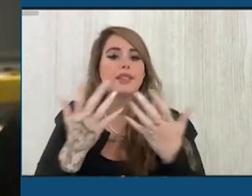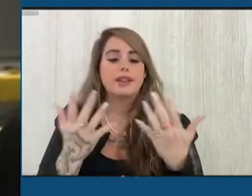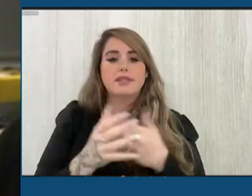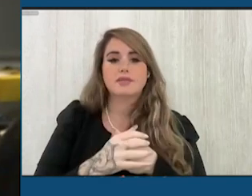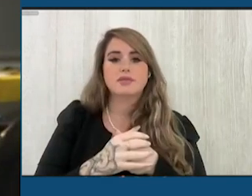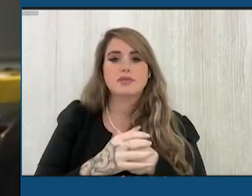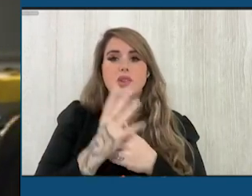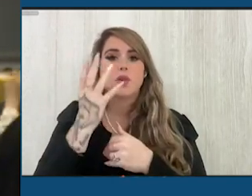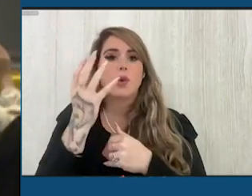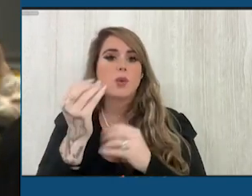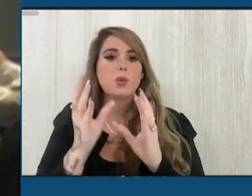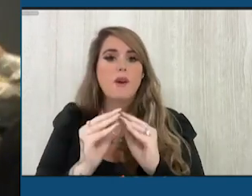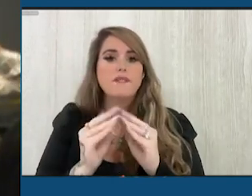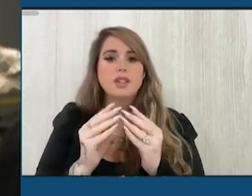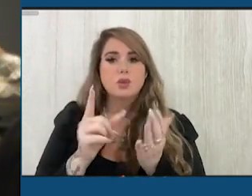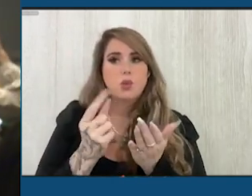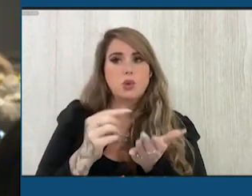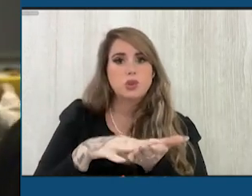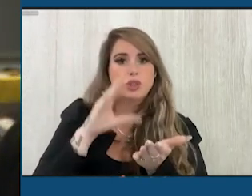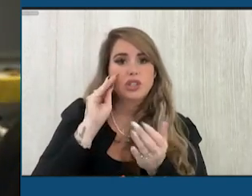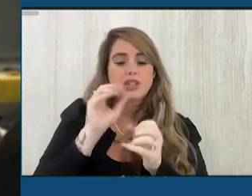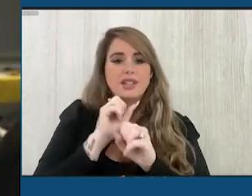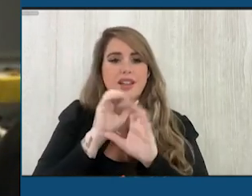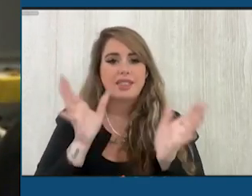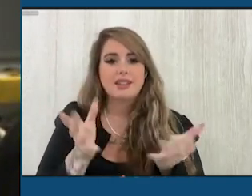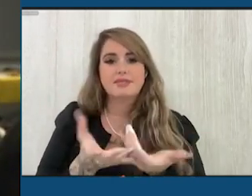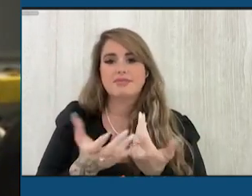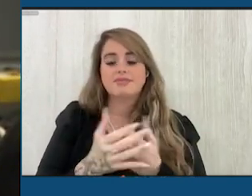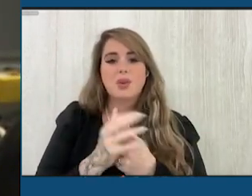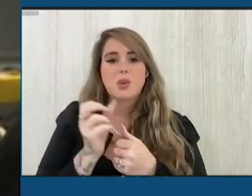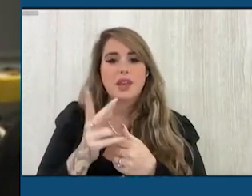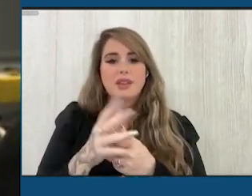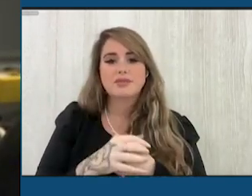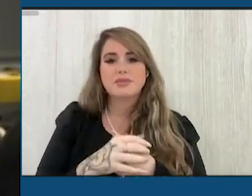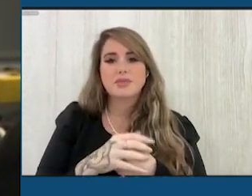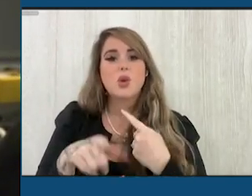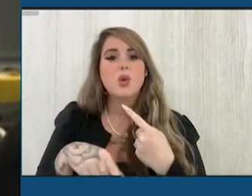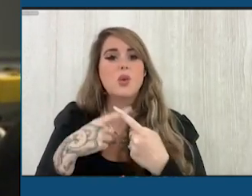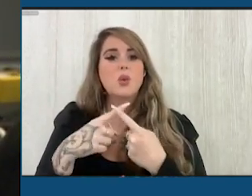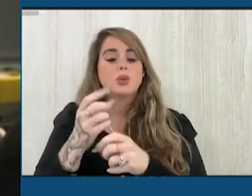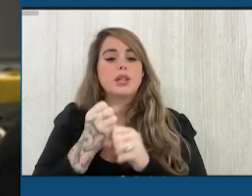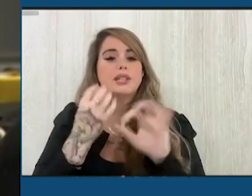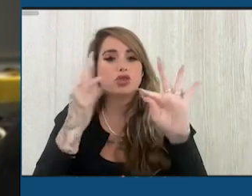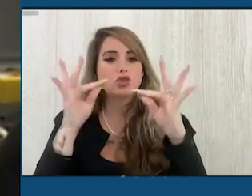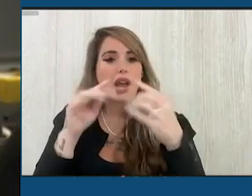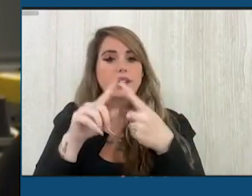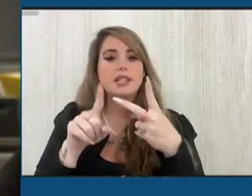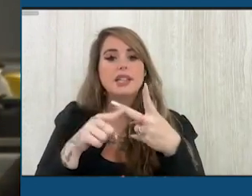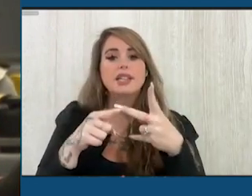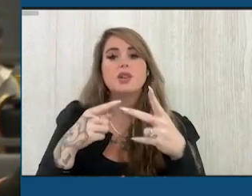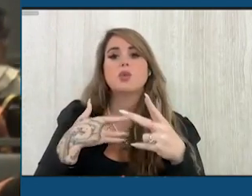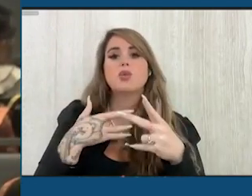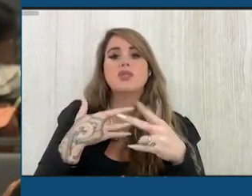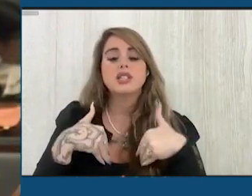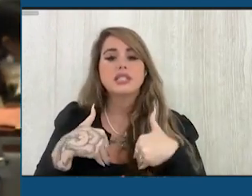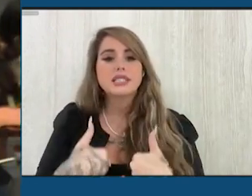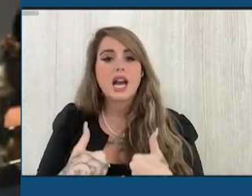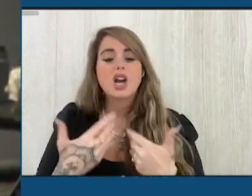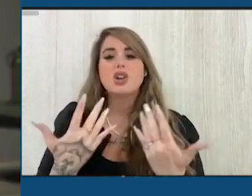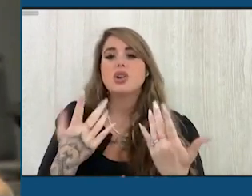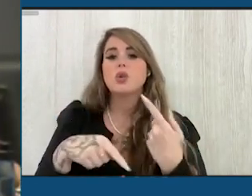conference. What'd you learn? Nothing. Okay. So when you get distracted, when you get tired, when you get